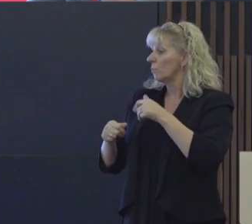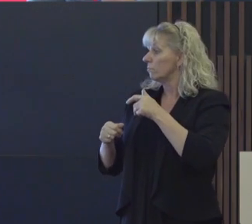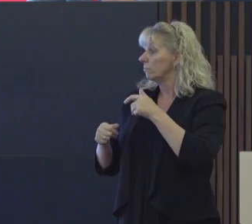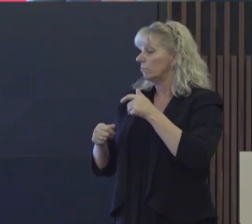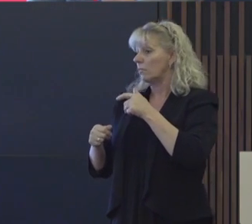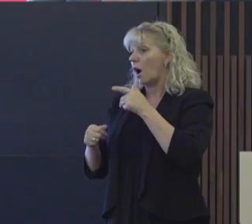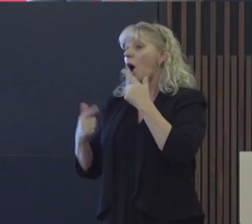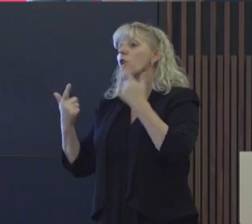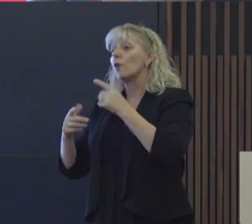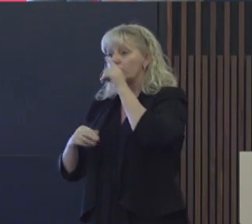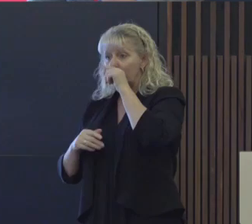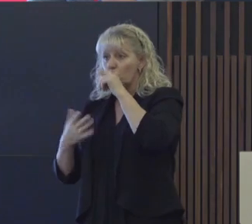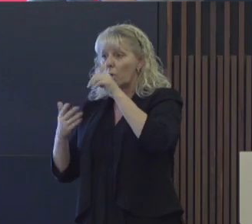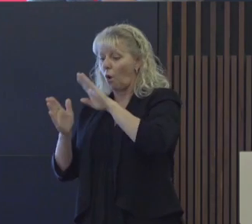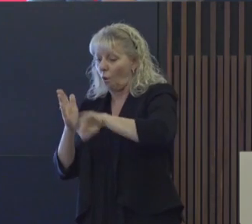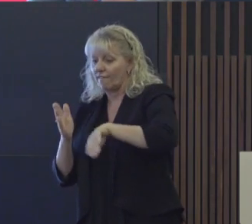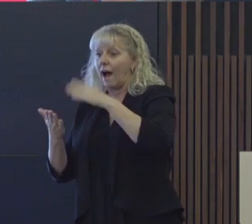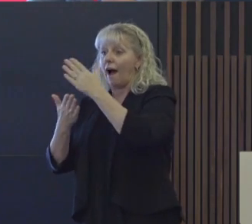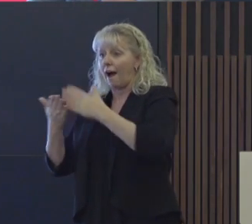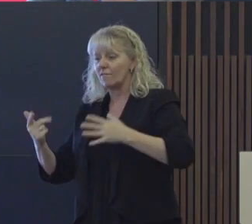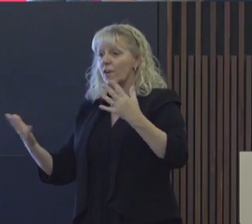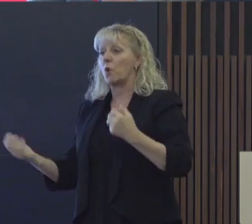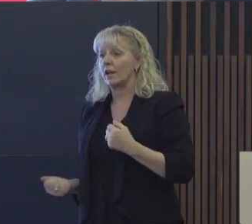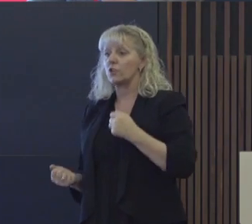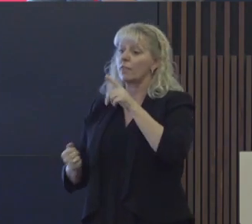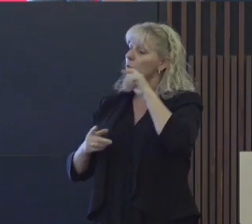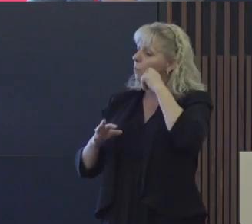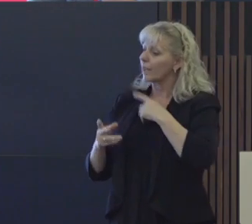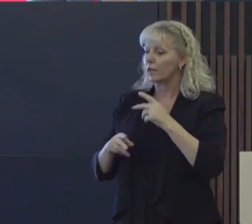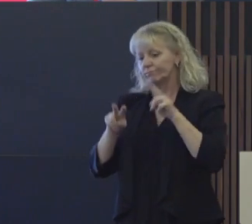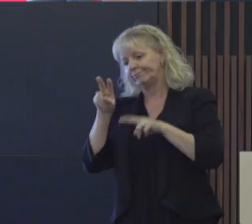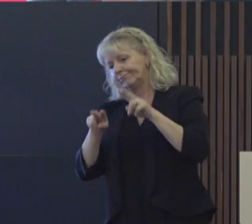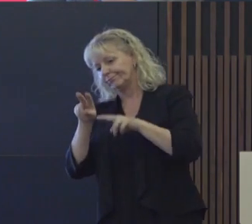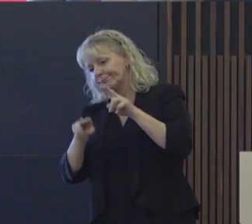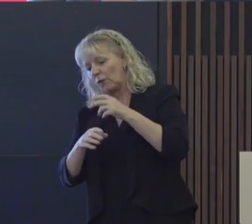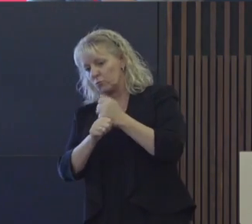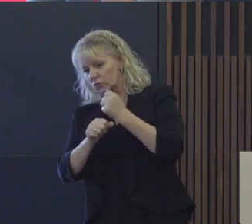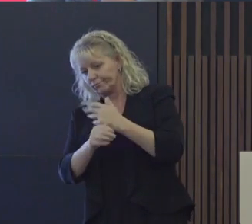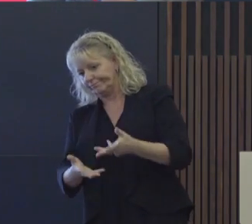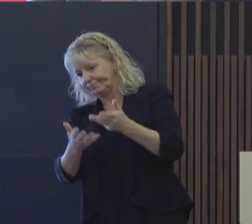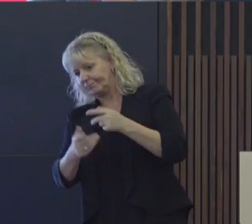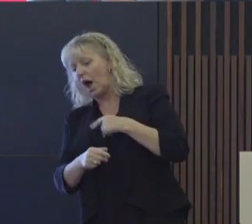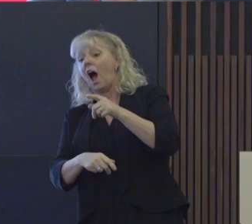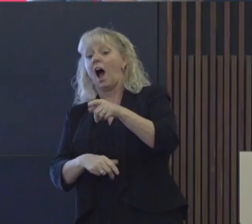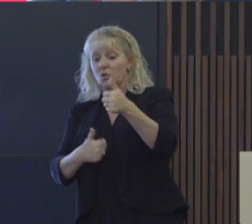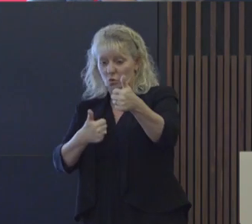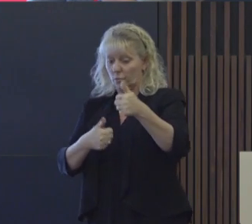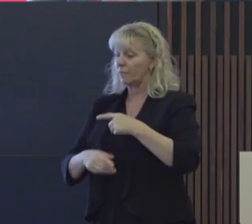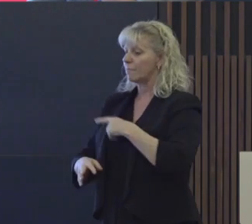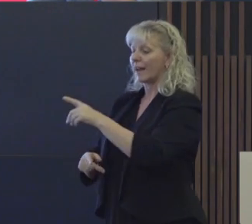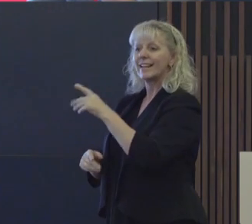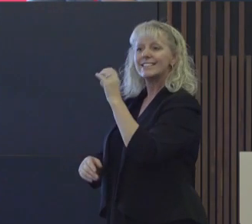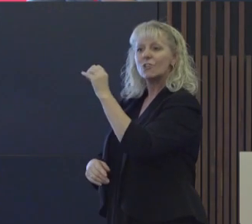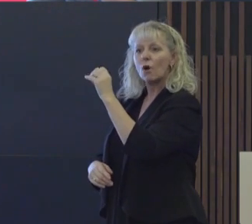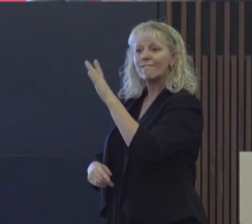their wage, because they'd be assessed with their productivity, so say that was 50%, but they got 0 for